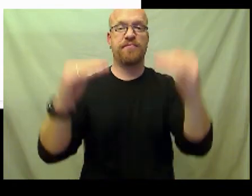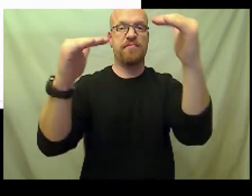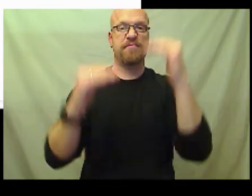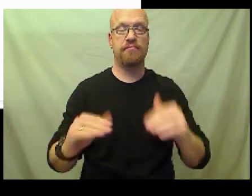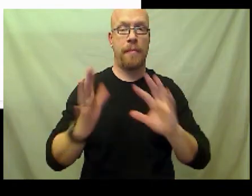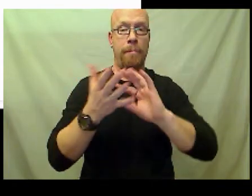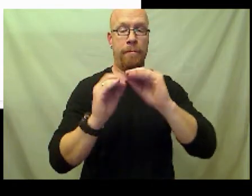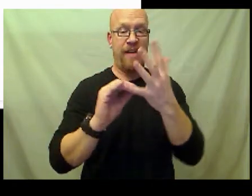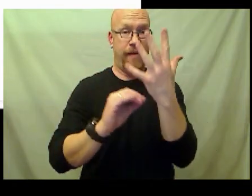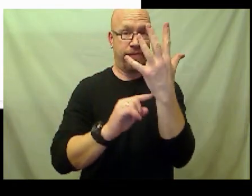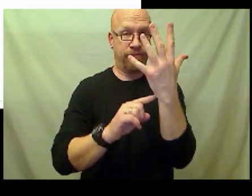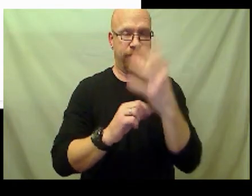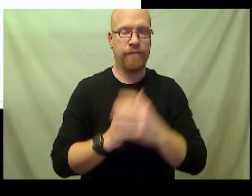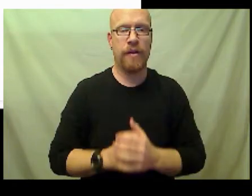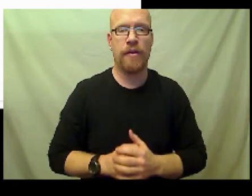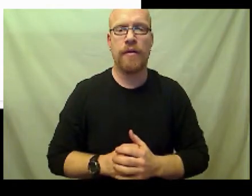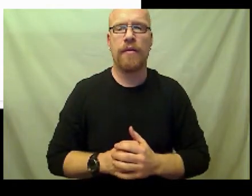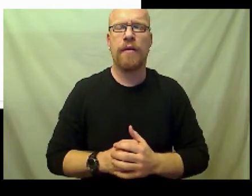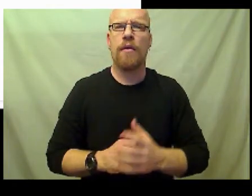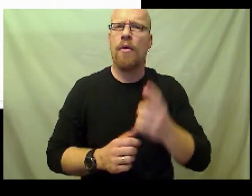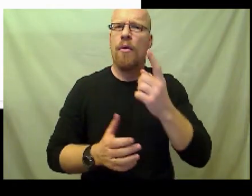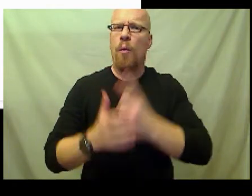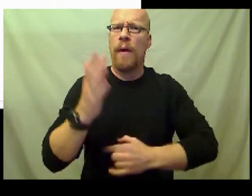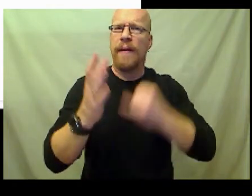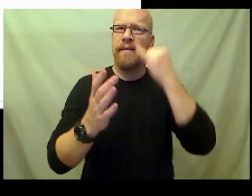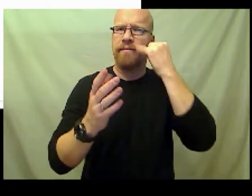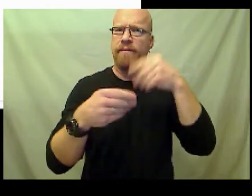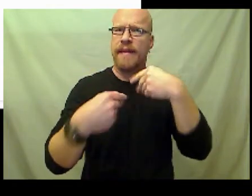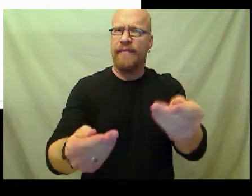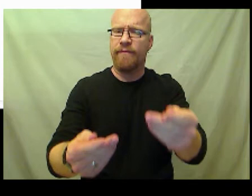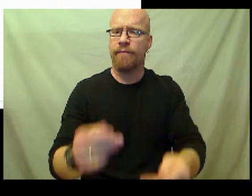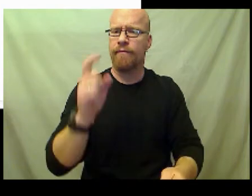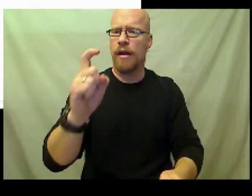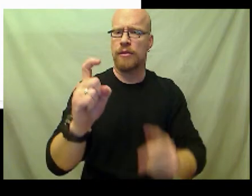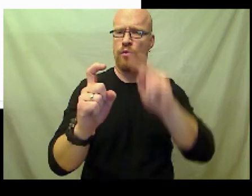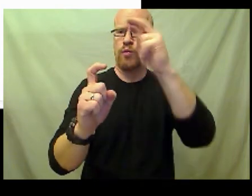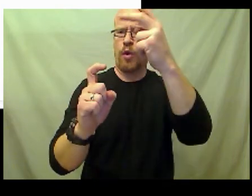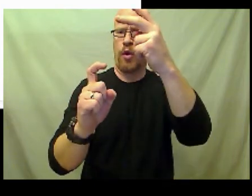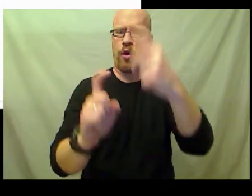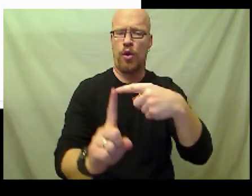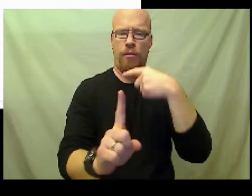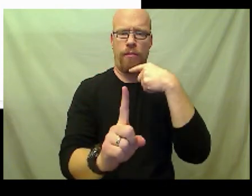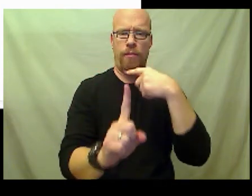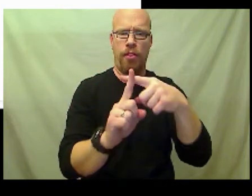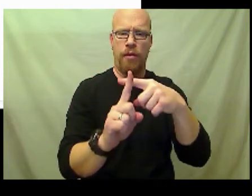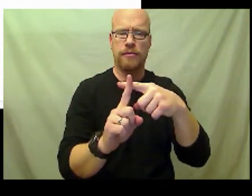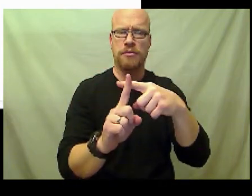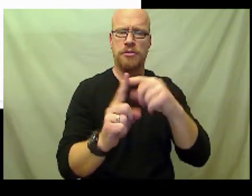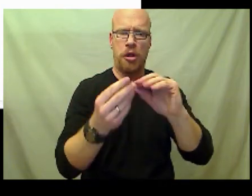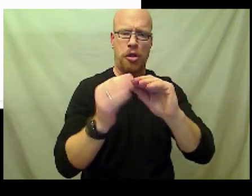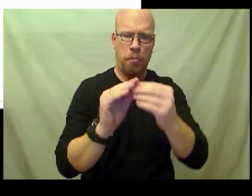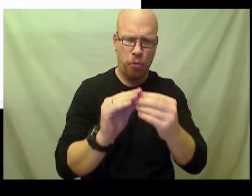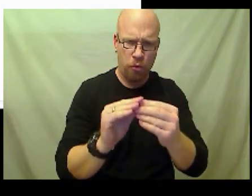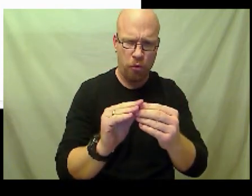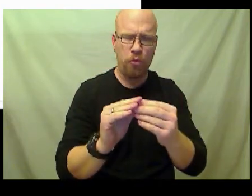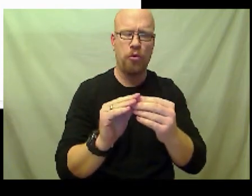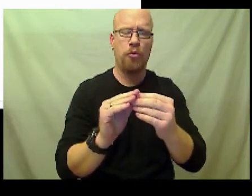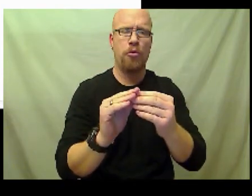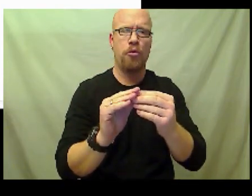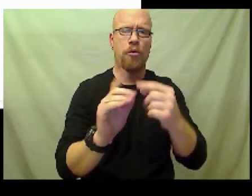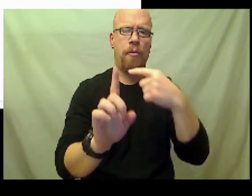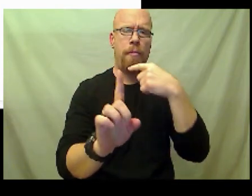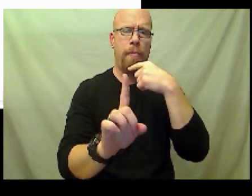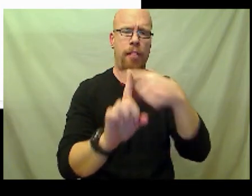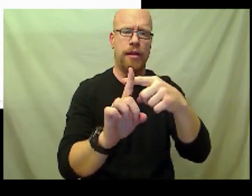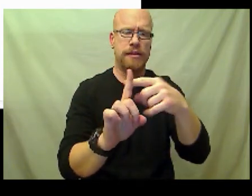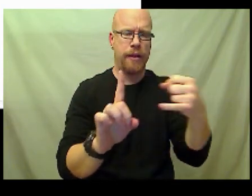Now, with the fifth example here, what if I've given you an x squared plus a number times